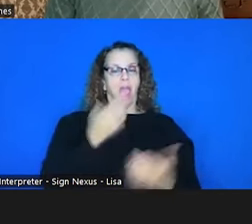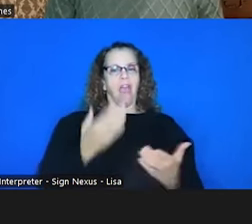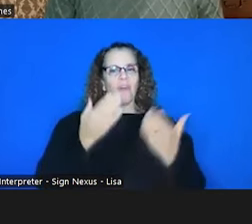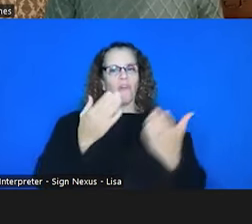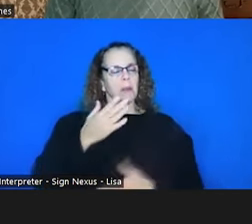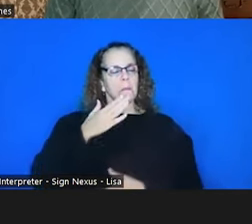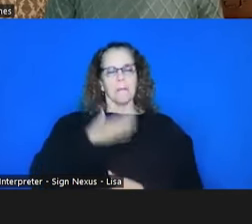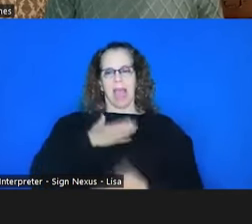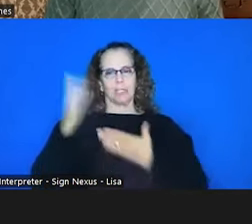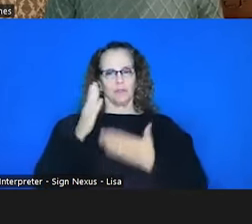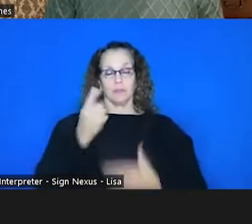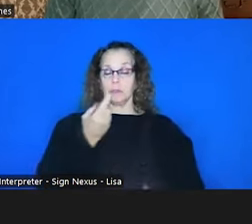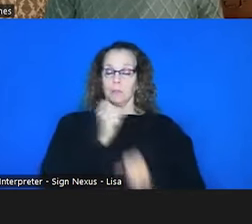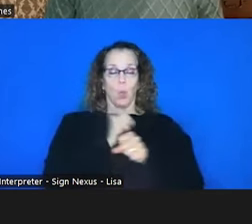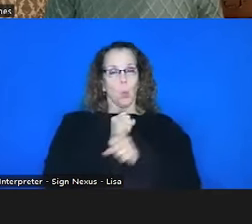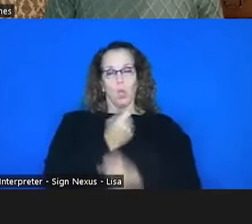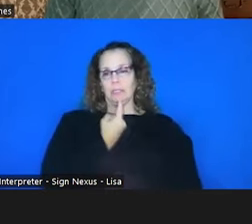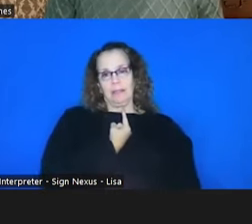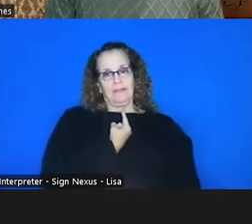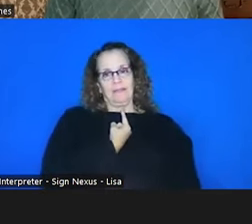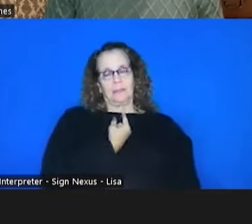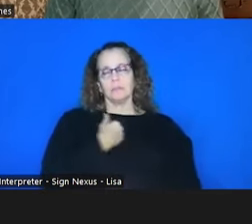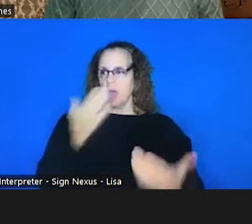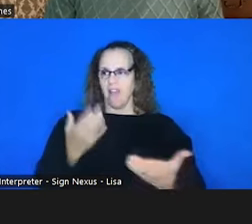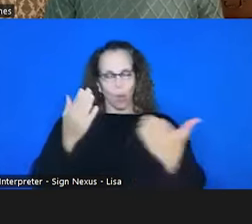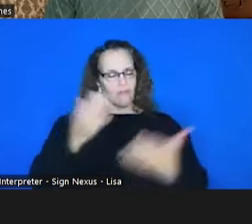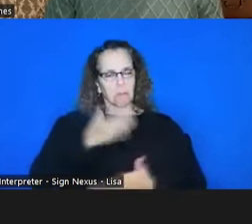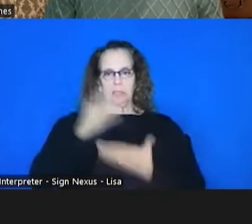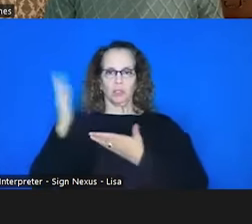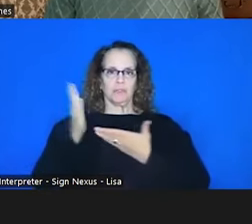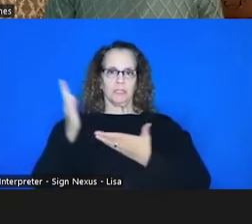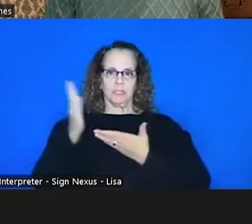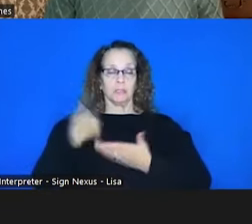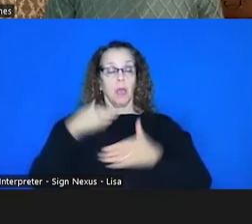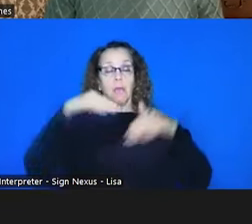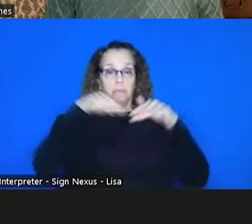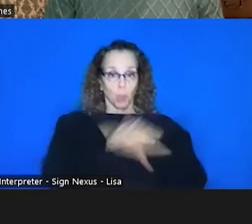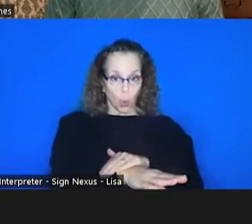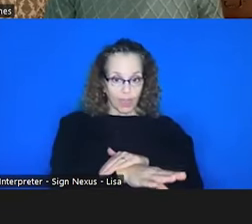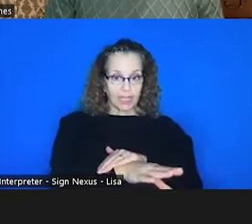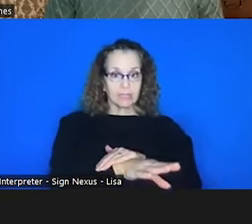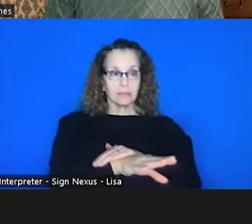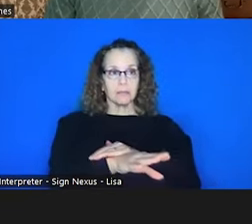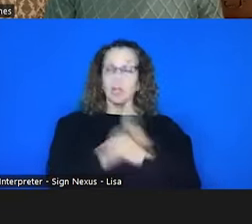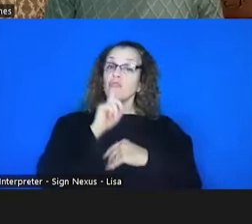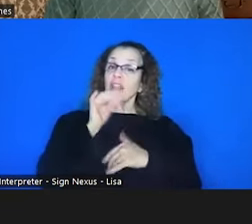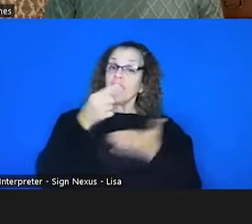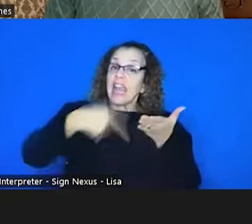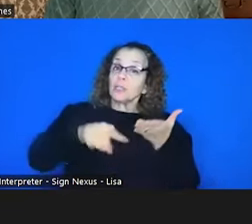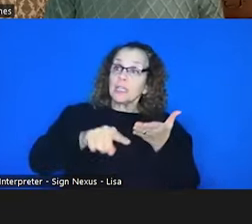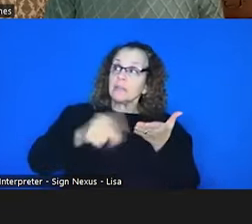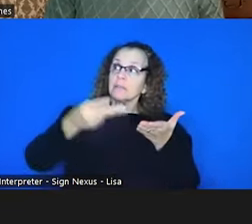one-man shop, but I've offered my services. I am going in, I am working and speaking with, actually next week, in the next